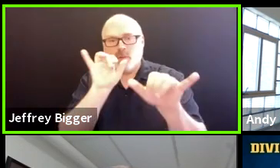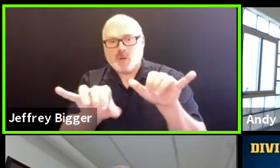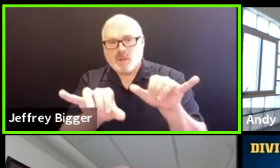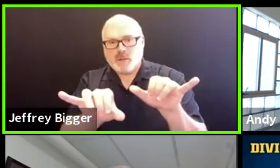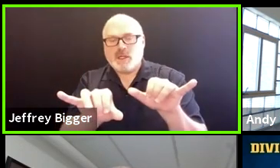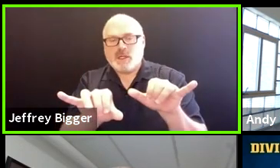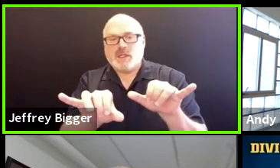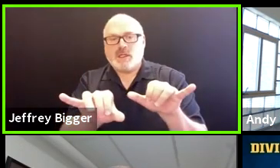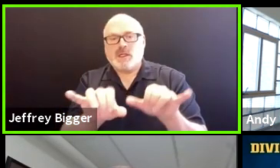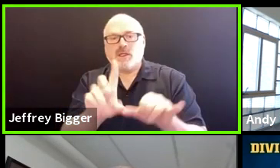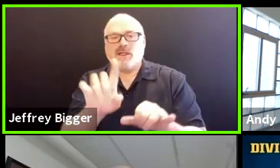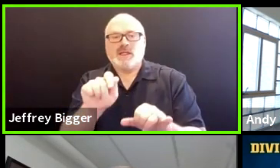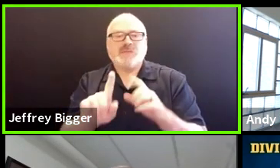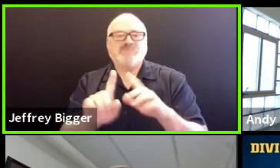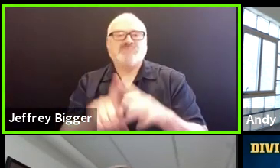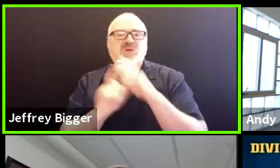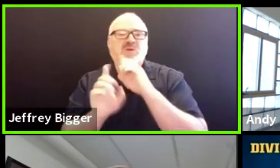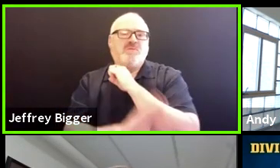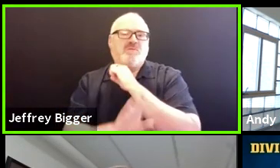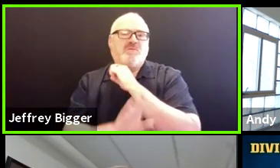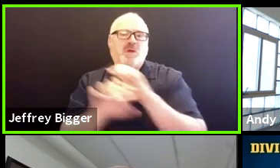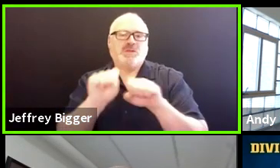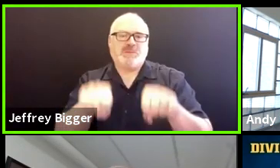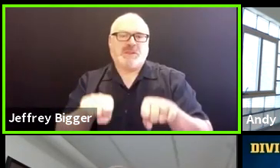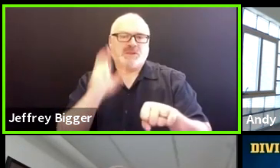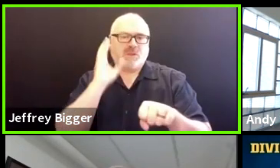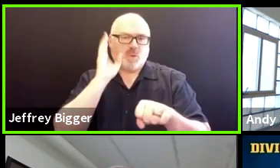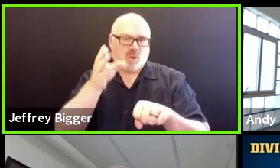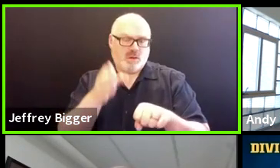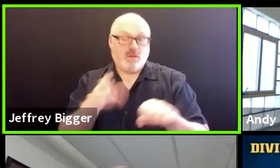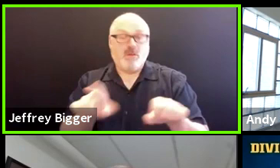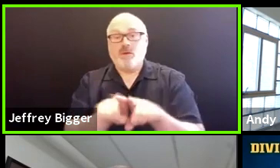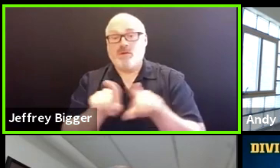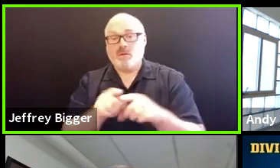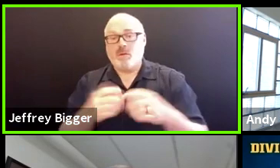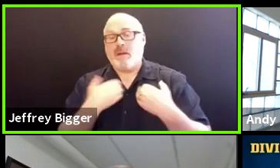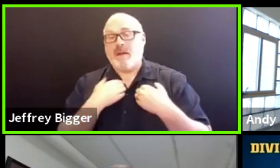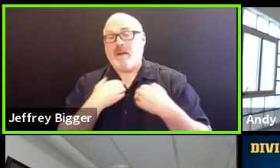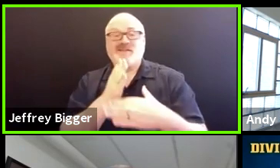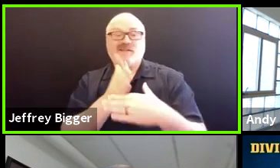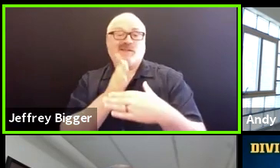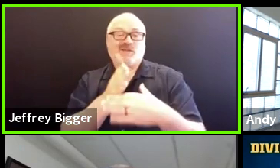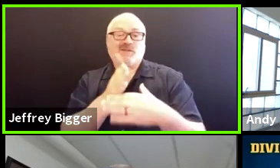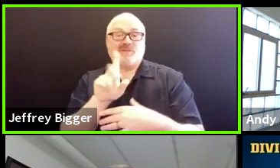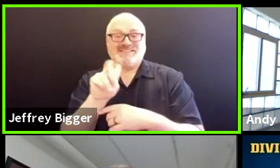at the beginning of the fall semester. We also have an interim dean,